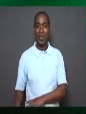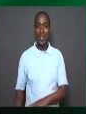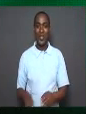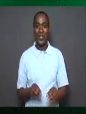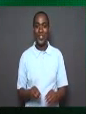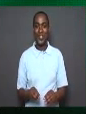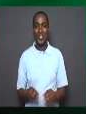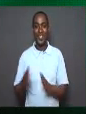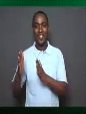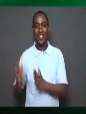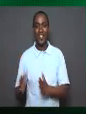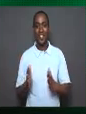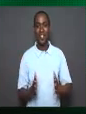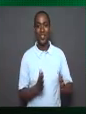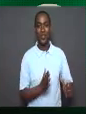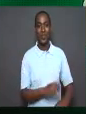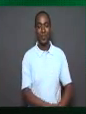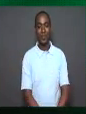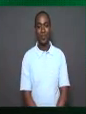Students, let's get ready.